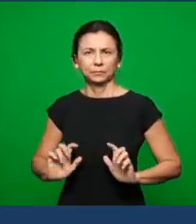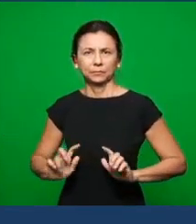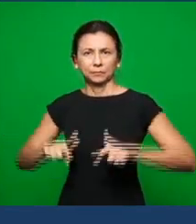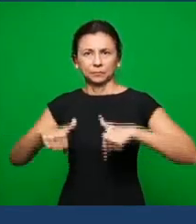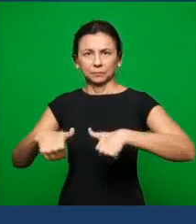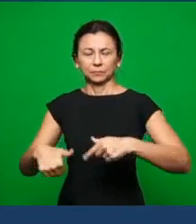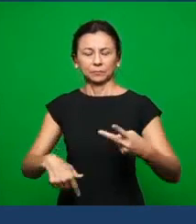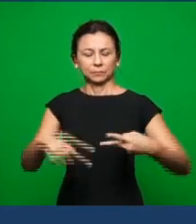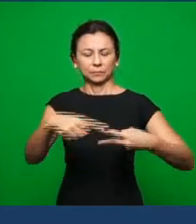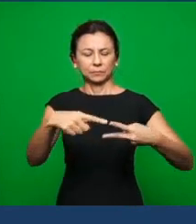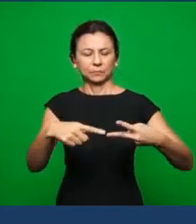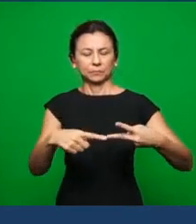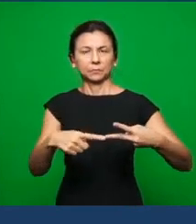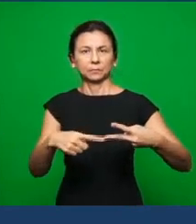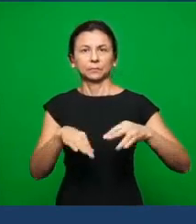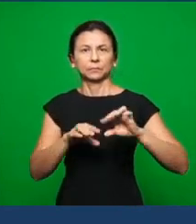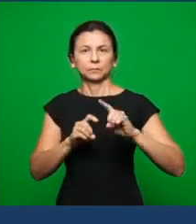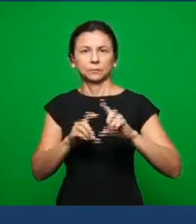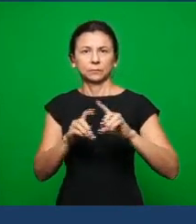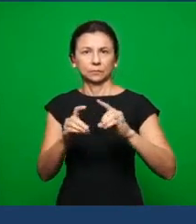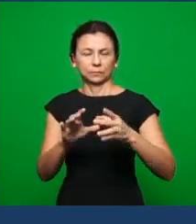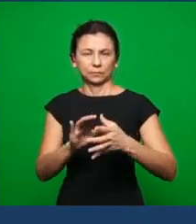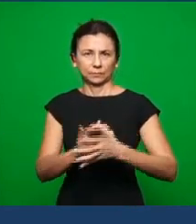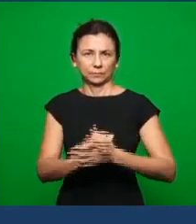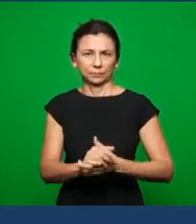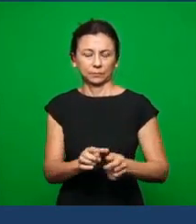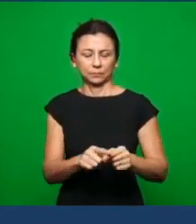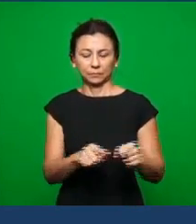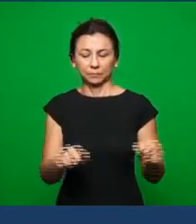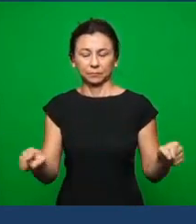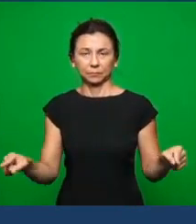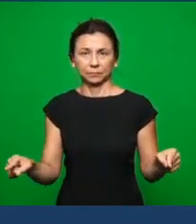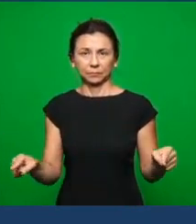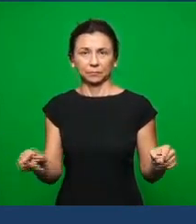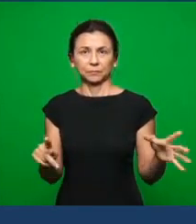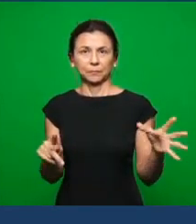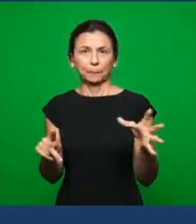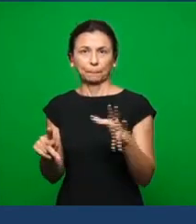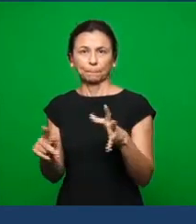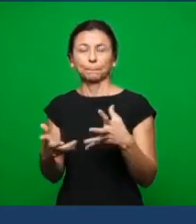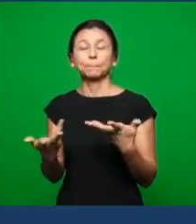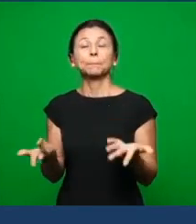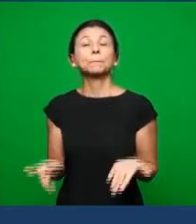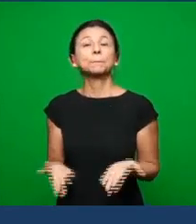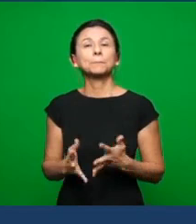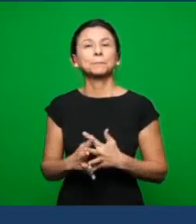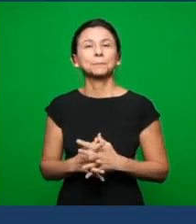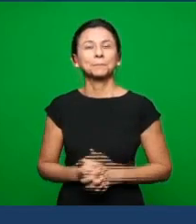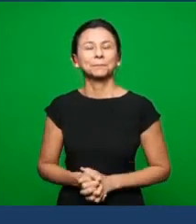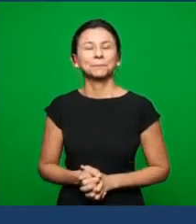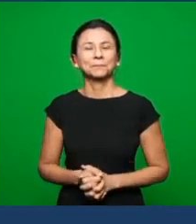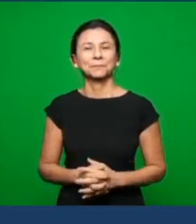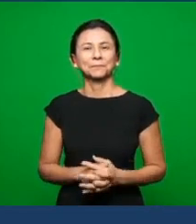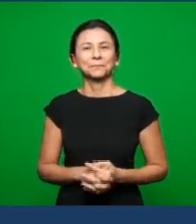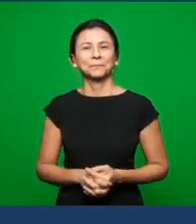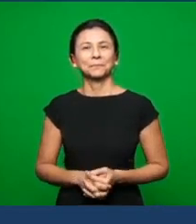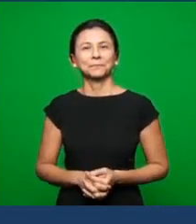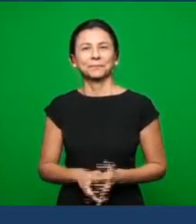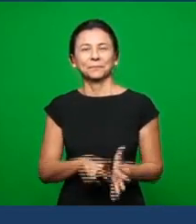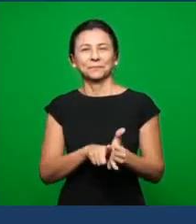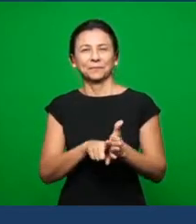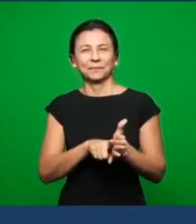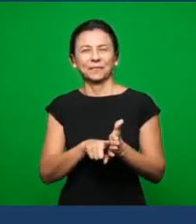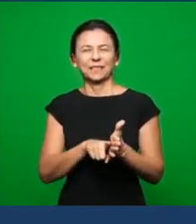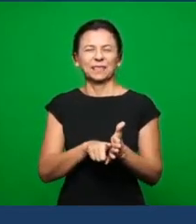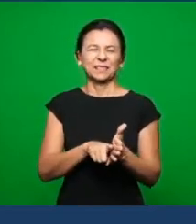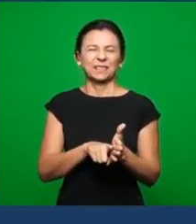to this doctrine, these two doctrines of Balaam and the Nicolaites in the period of Pergamos. So the brand is going to examine the letter to the